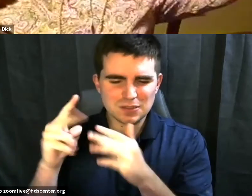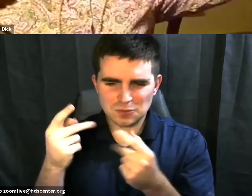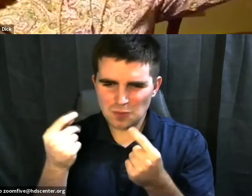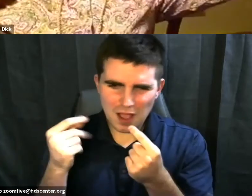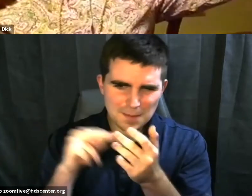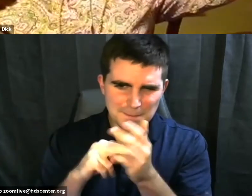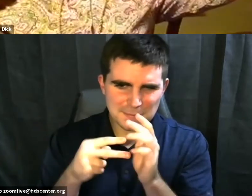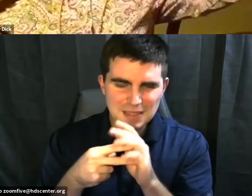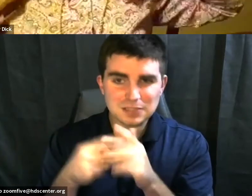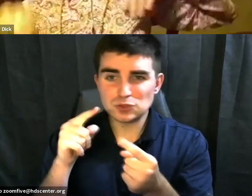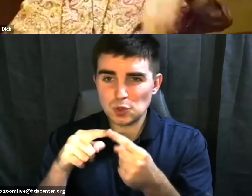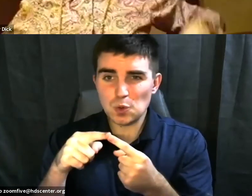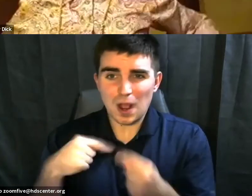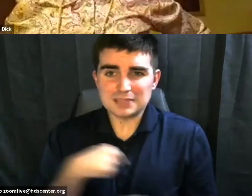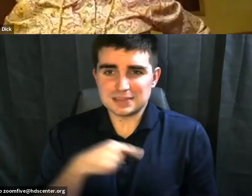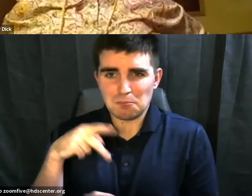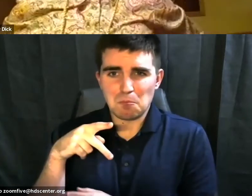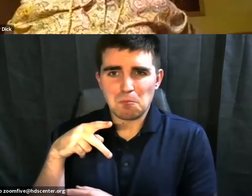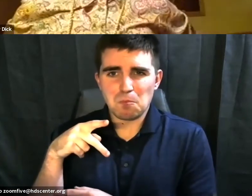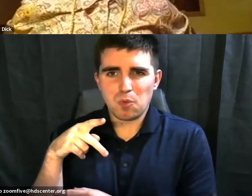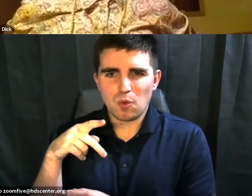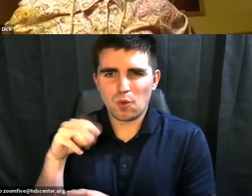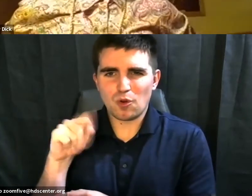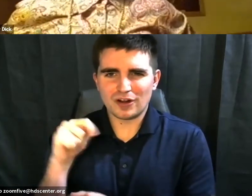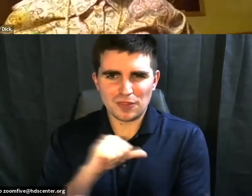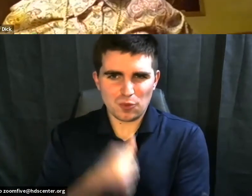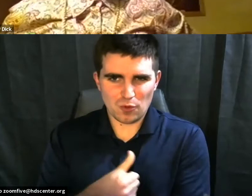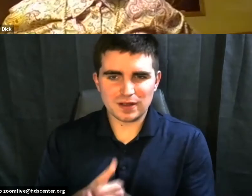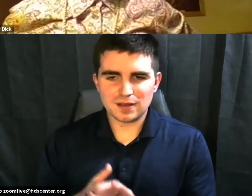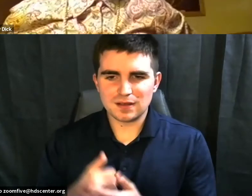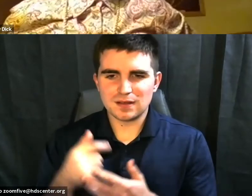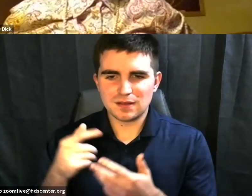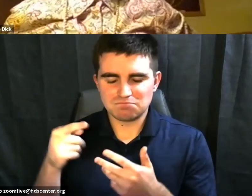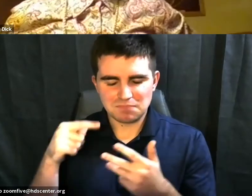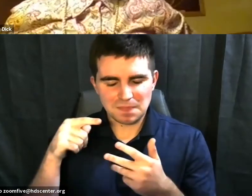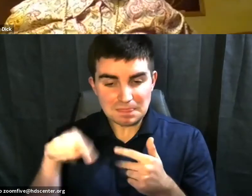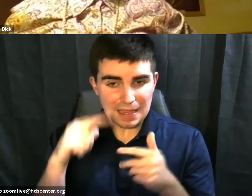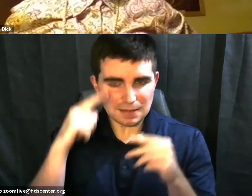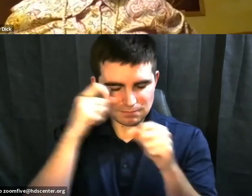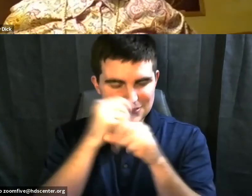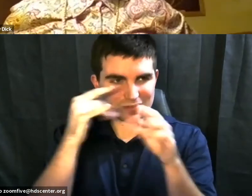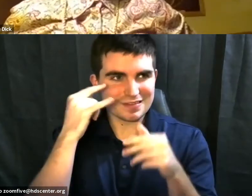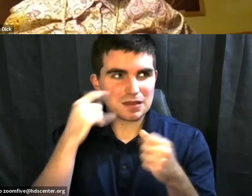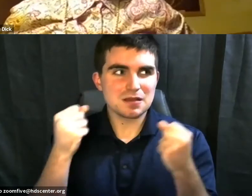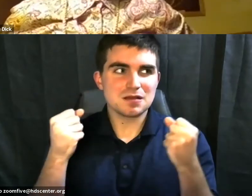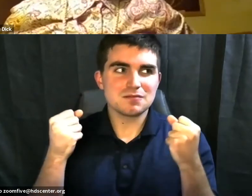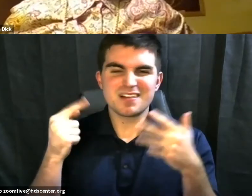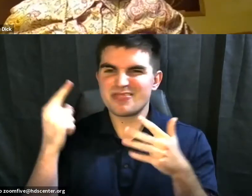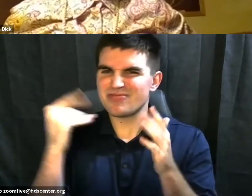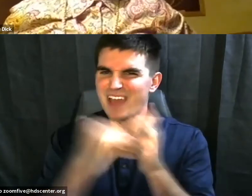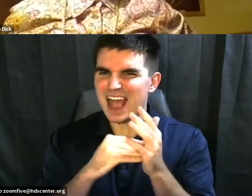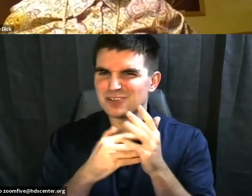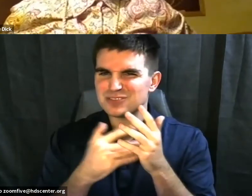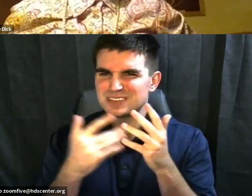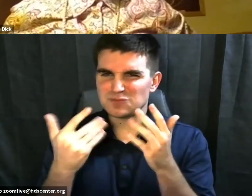to Port Authority? They imagined that they would be inundated with thousands of new riders,